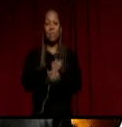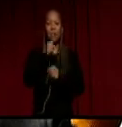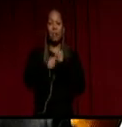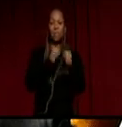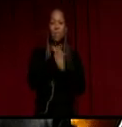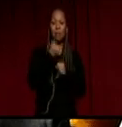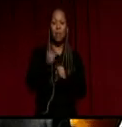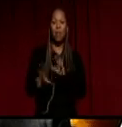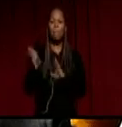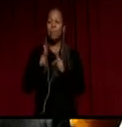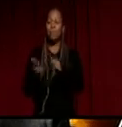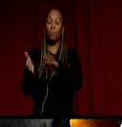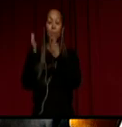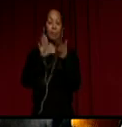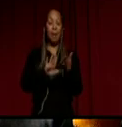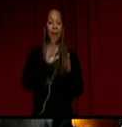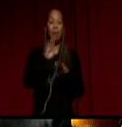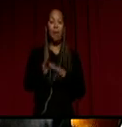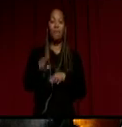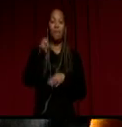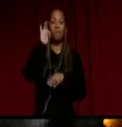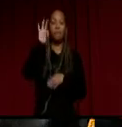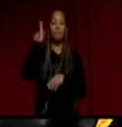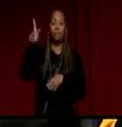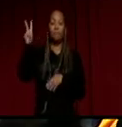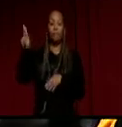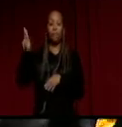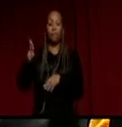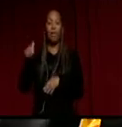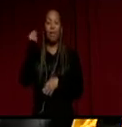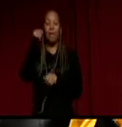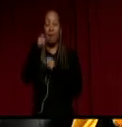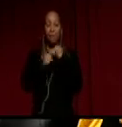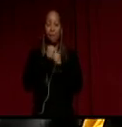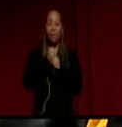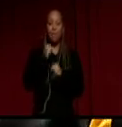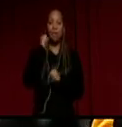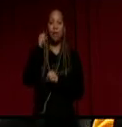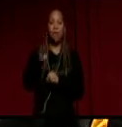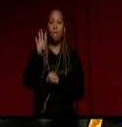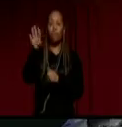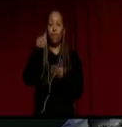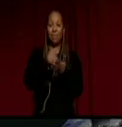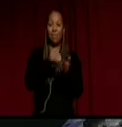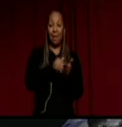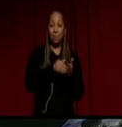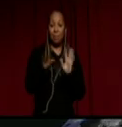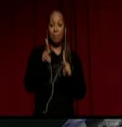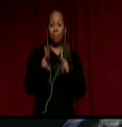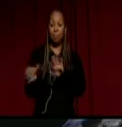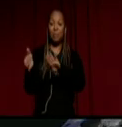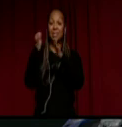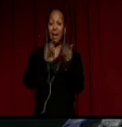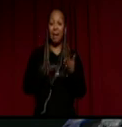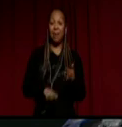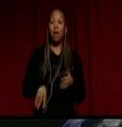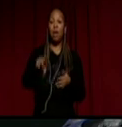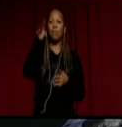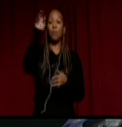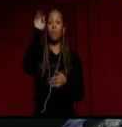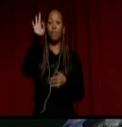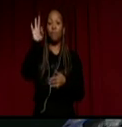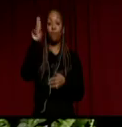People die from the flu every year. 40,000 people. 40,000 people die from the regular flu. Of the flu every year.